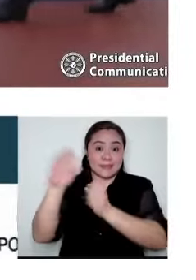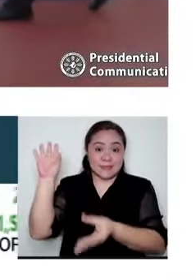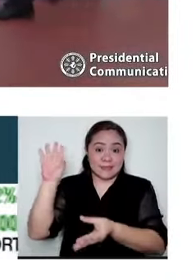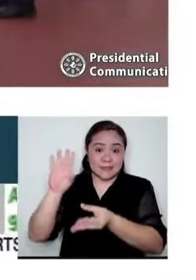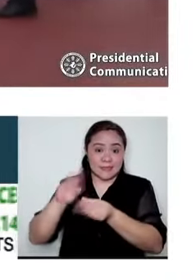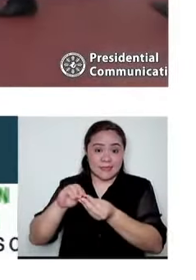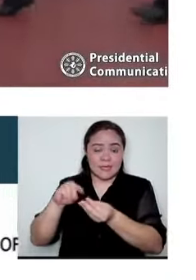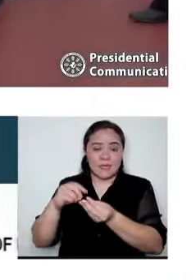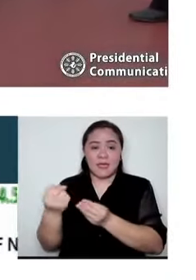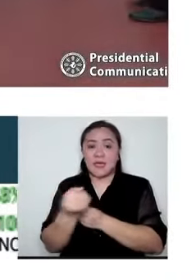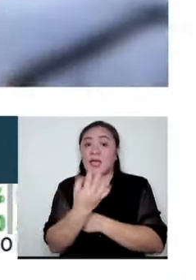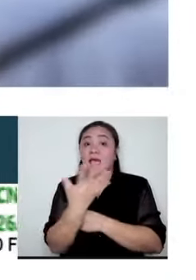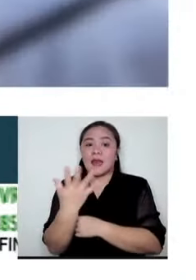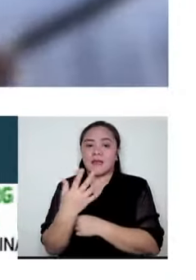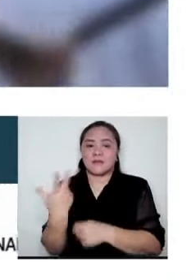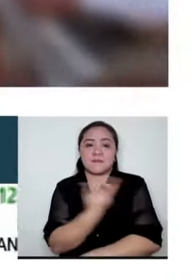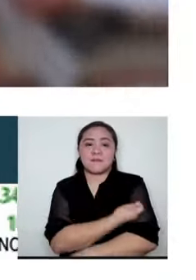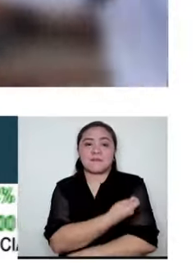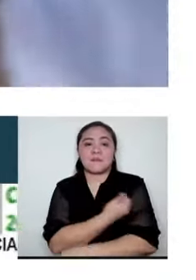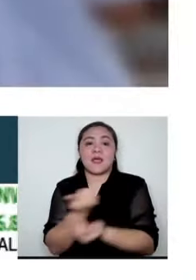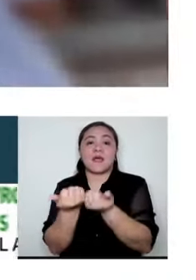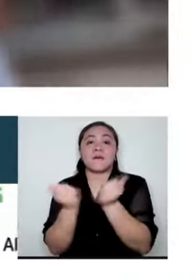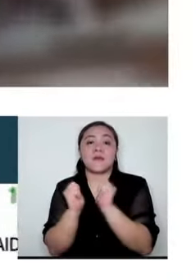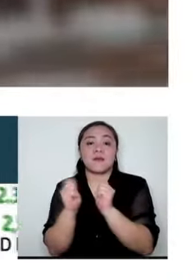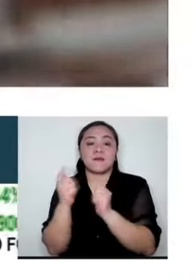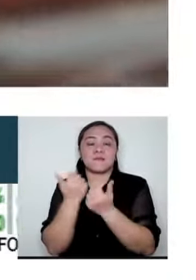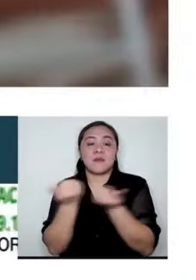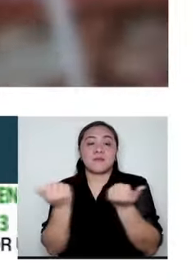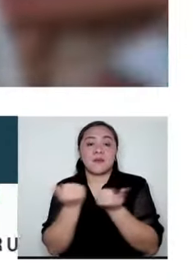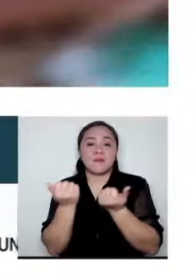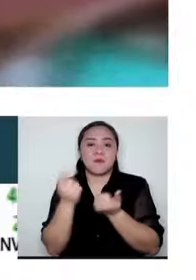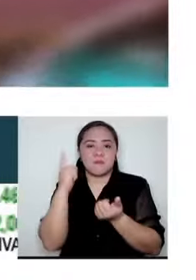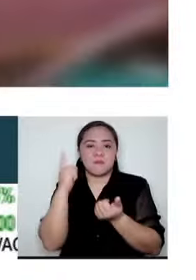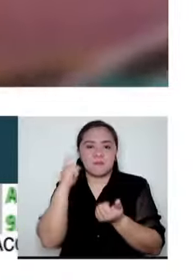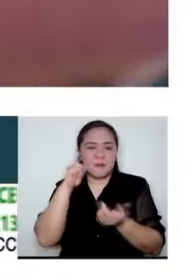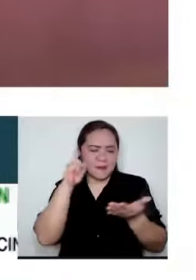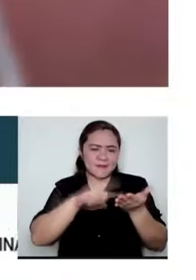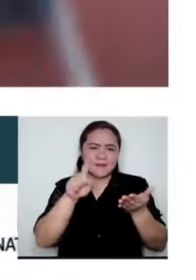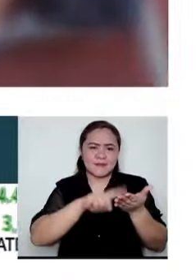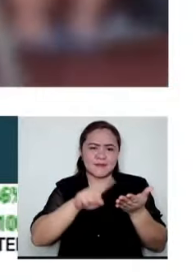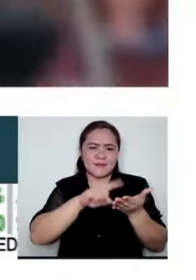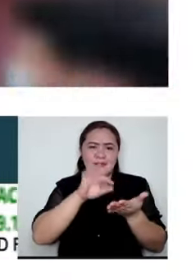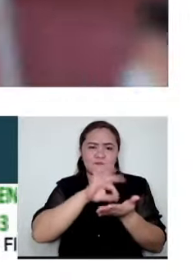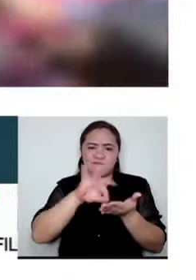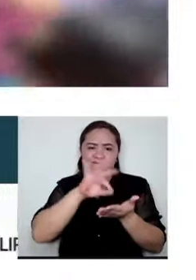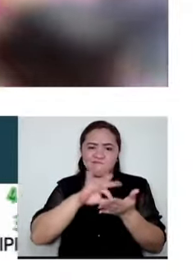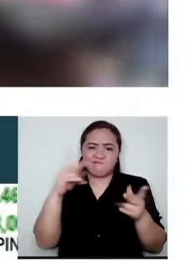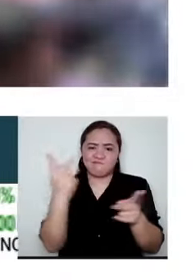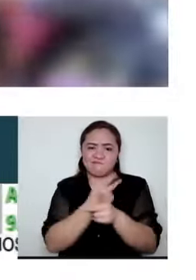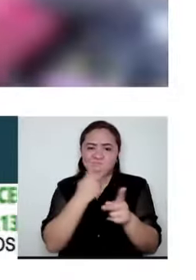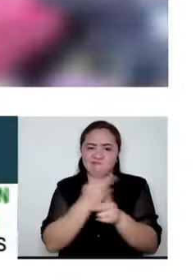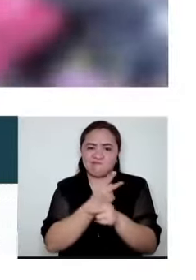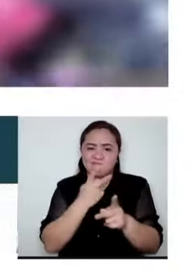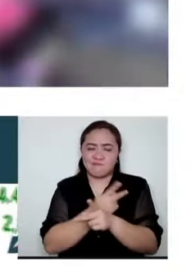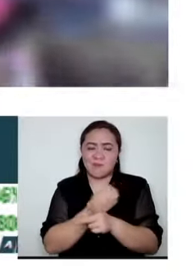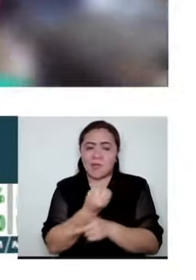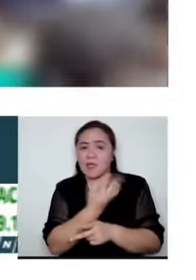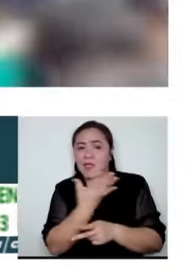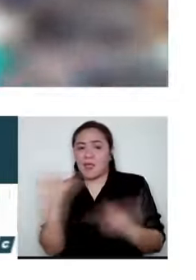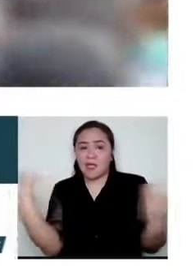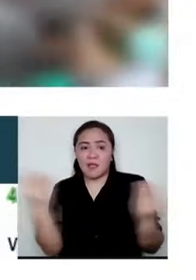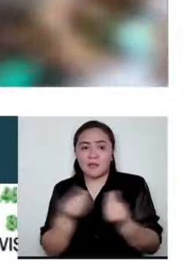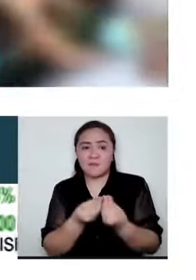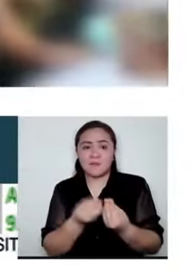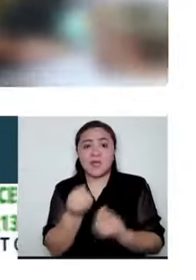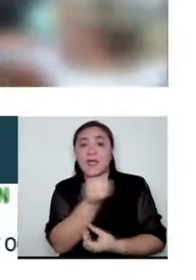vaccines available in our inventory right now. So that's why I've been egging the IAT at DOH, ilabas nyo how many